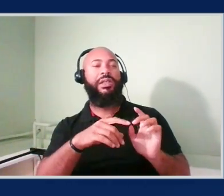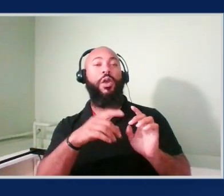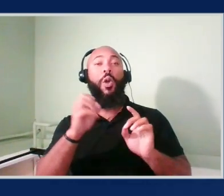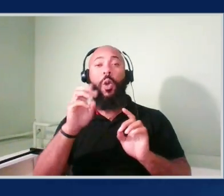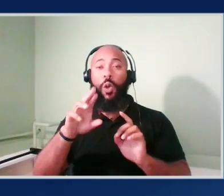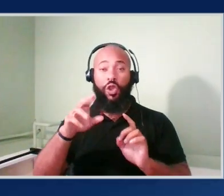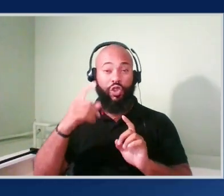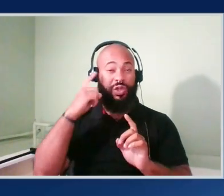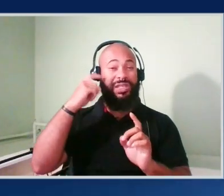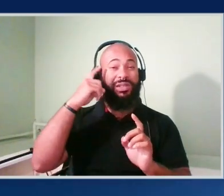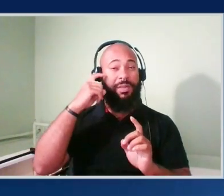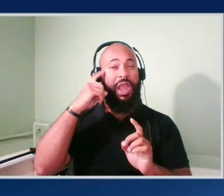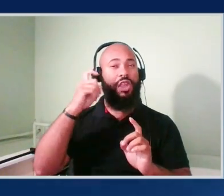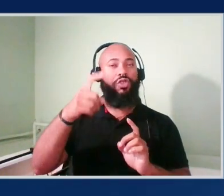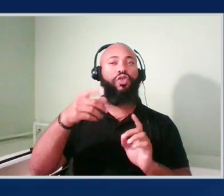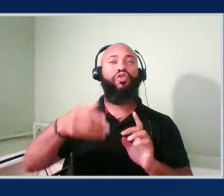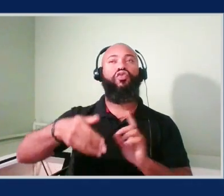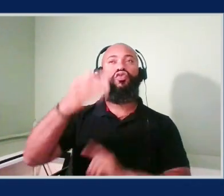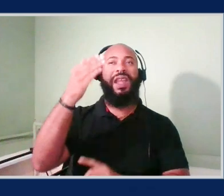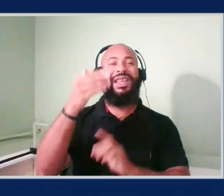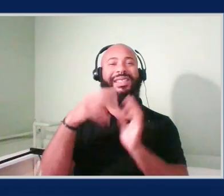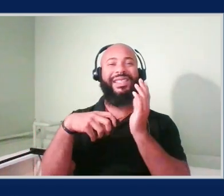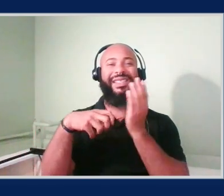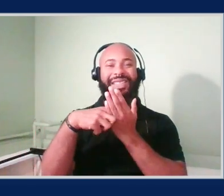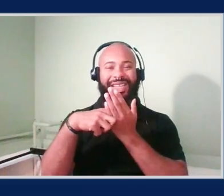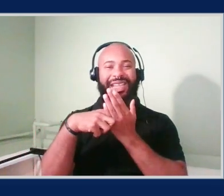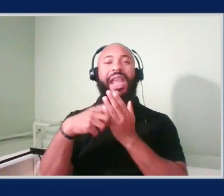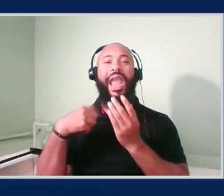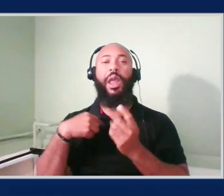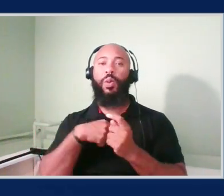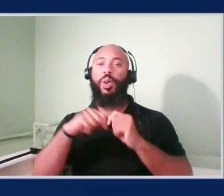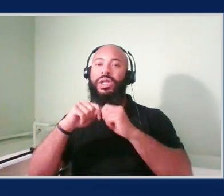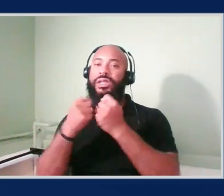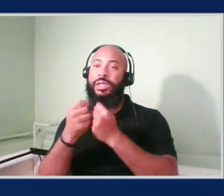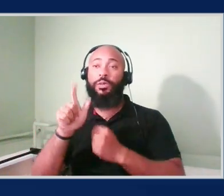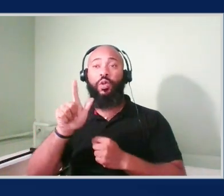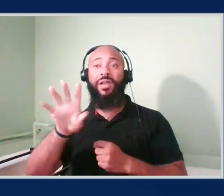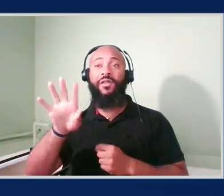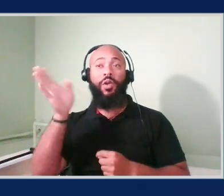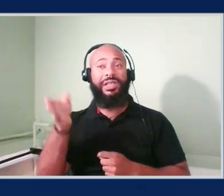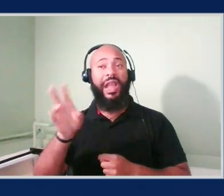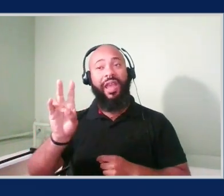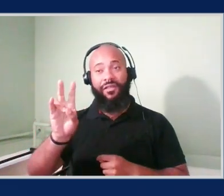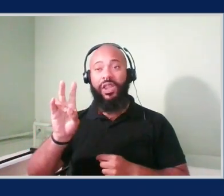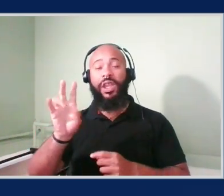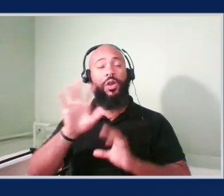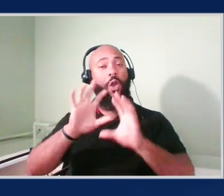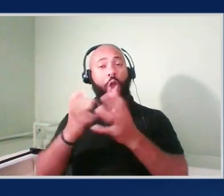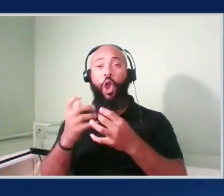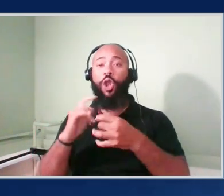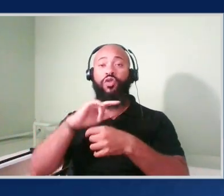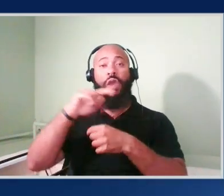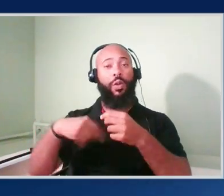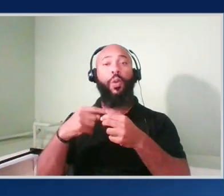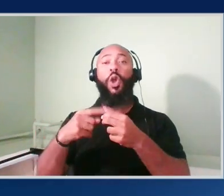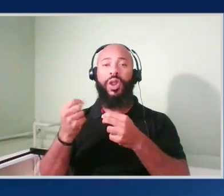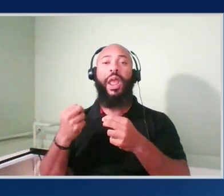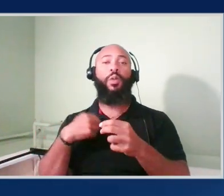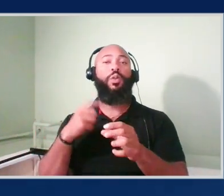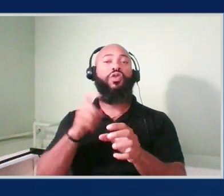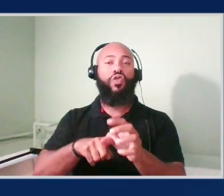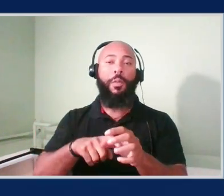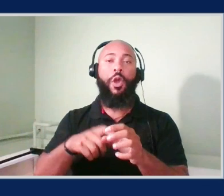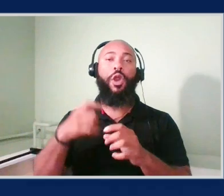ticket, and we're a team 24/7 around the world, and we'll jump on a call with you if needed and talk you through